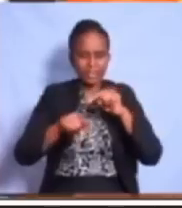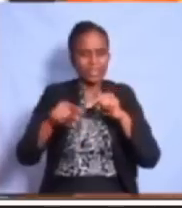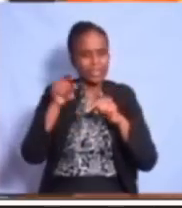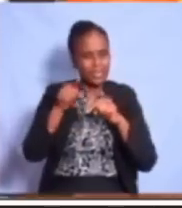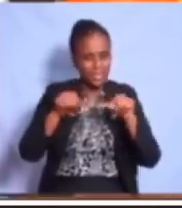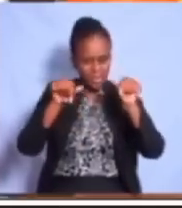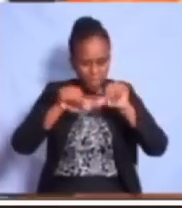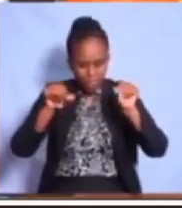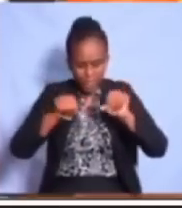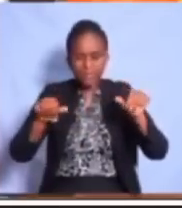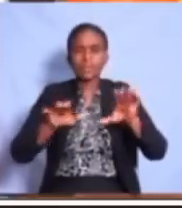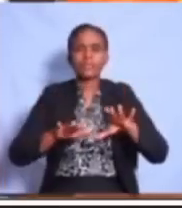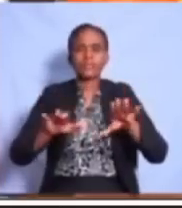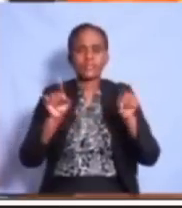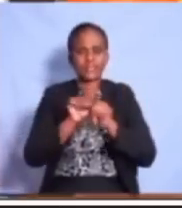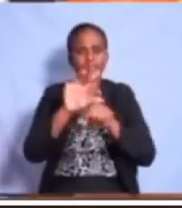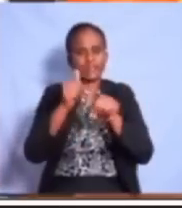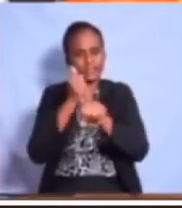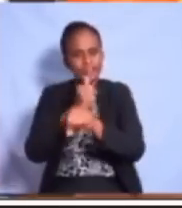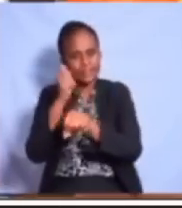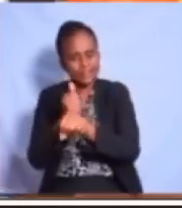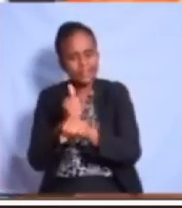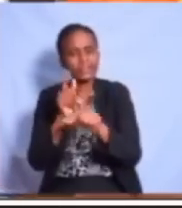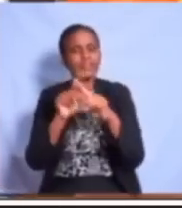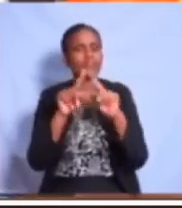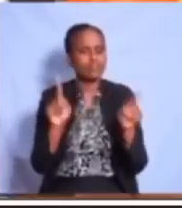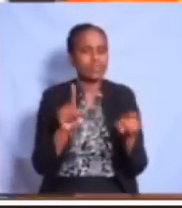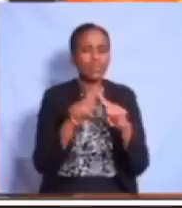on, and they're establishing strange things.